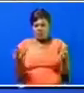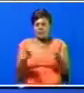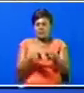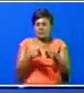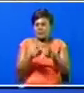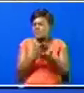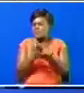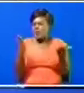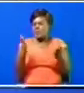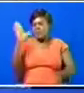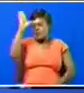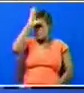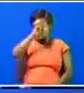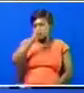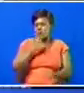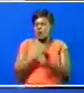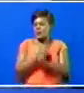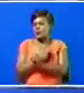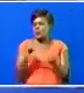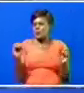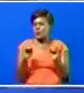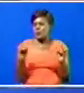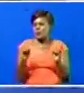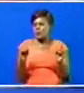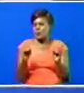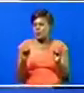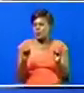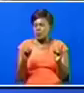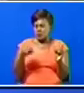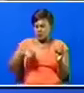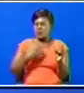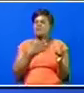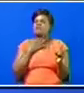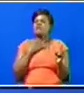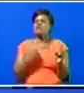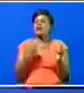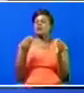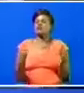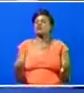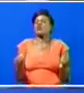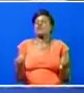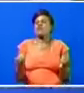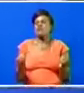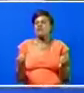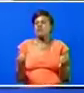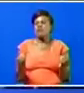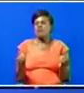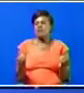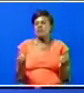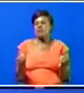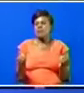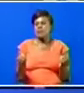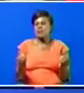amiss, something is not working. That is what we want to resolve, hence the